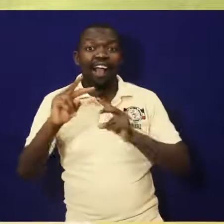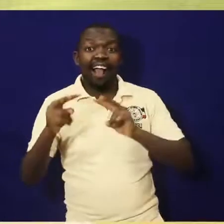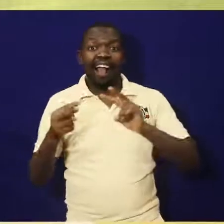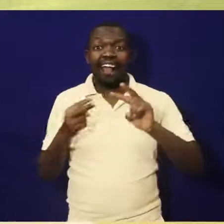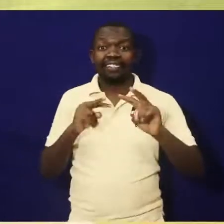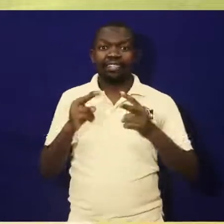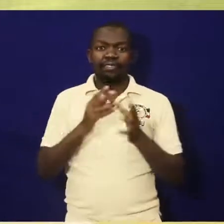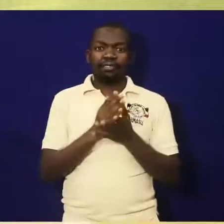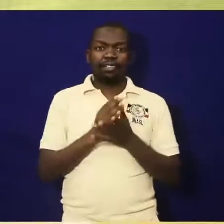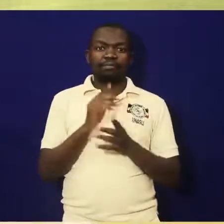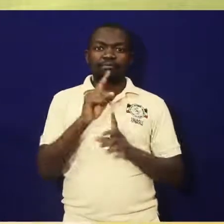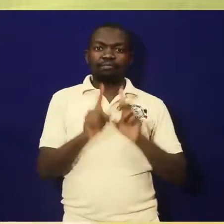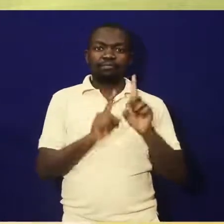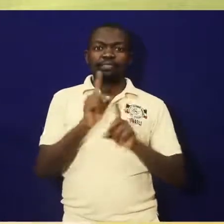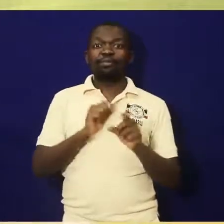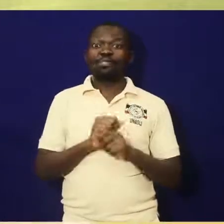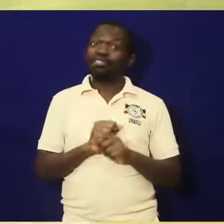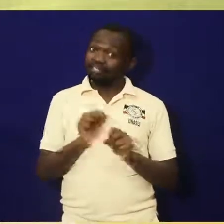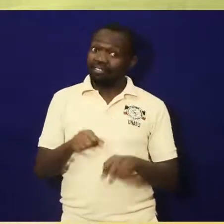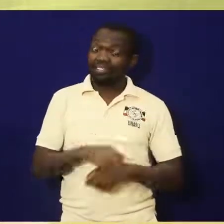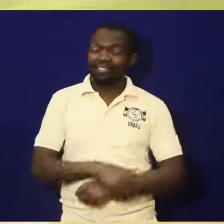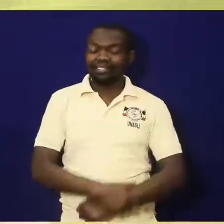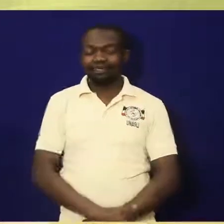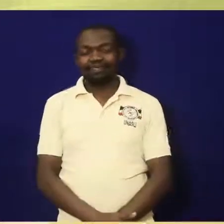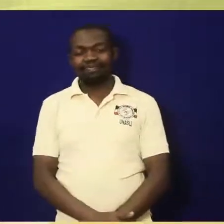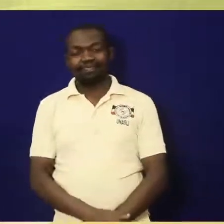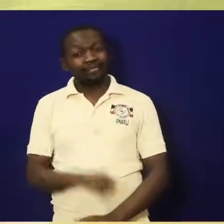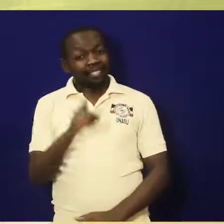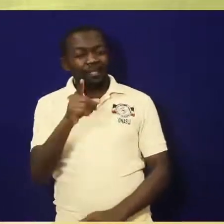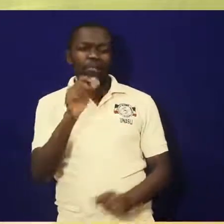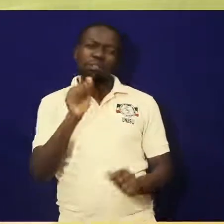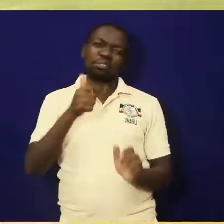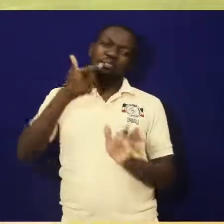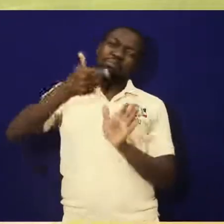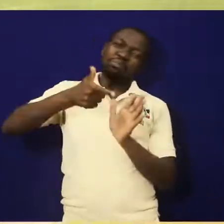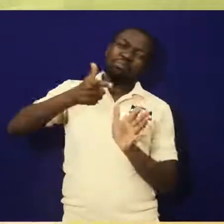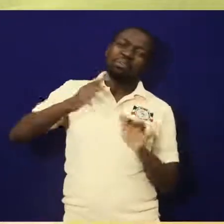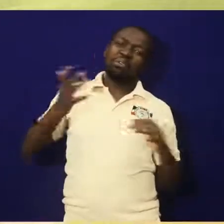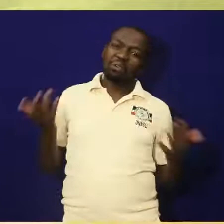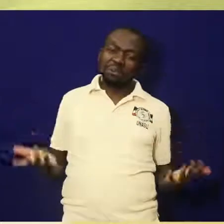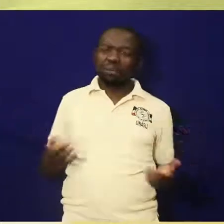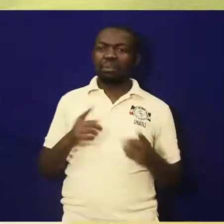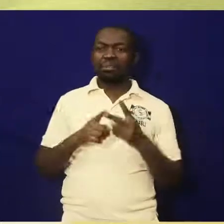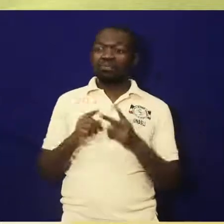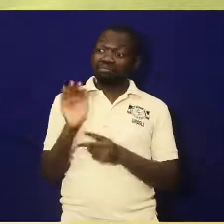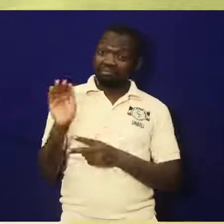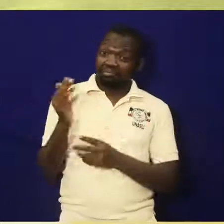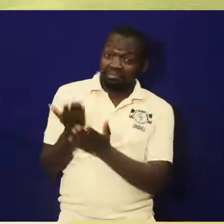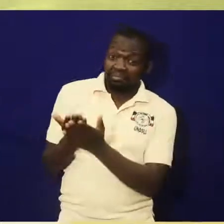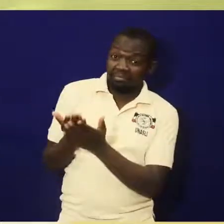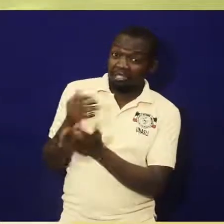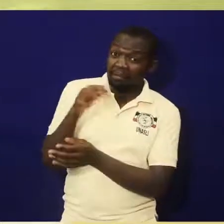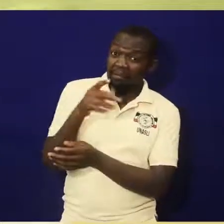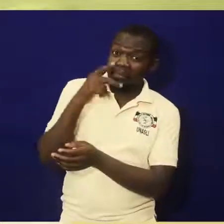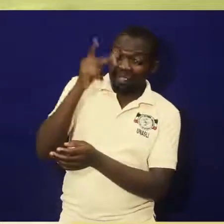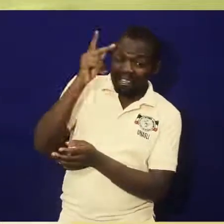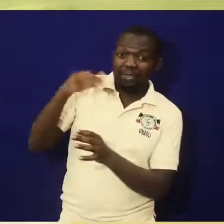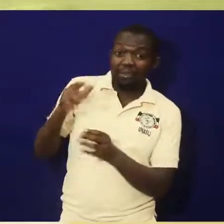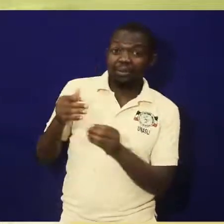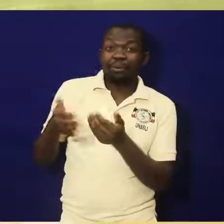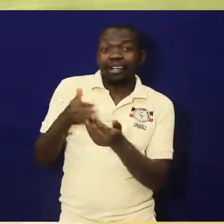quizzes. Yes, you may record it or ask your parent or guardian to help you do this.